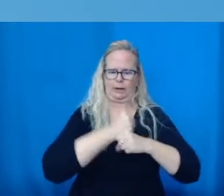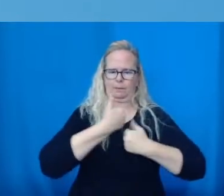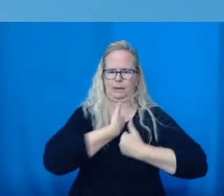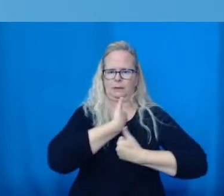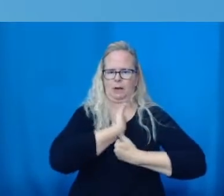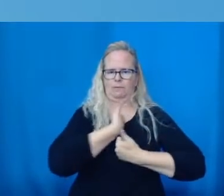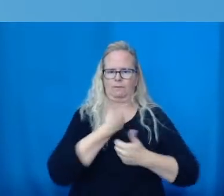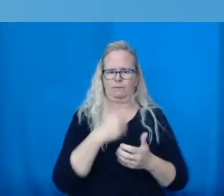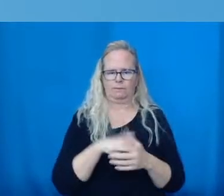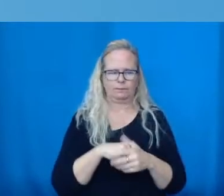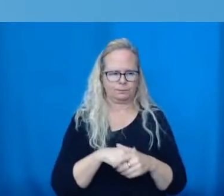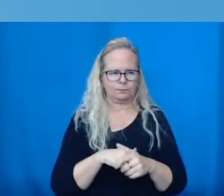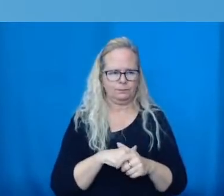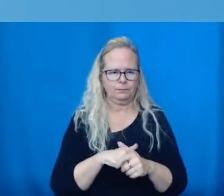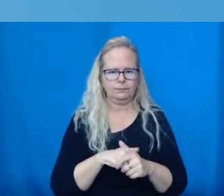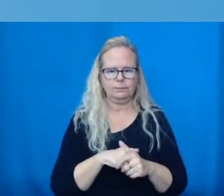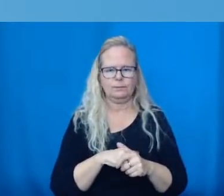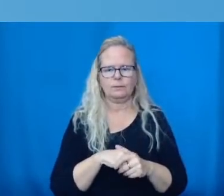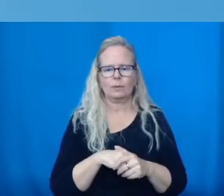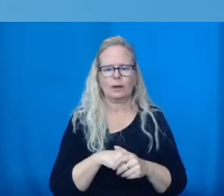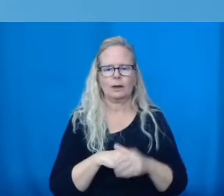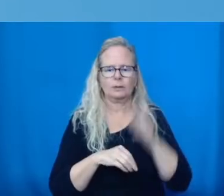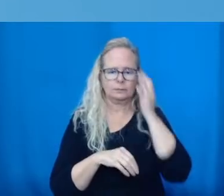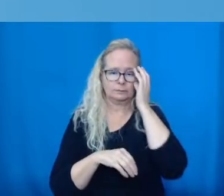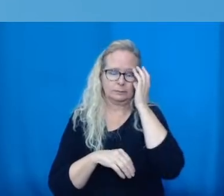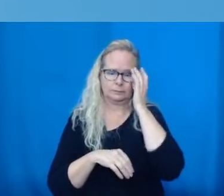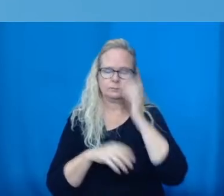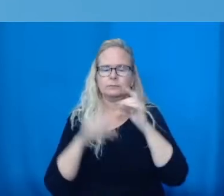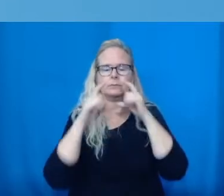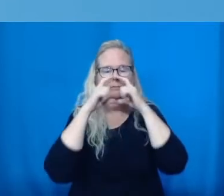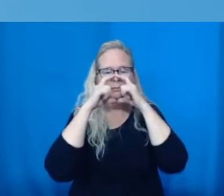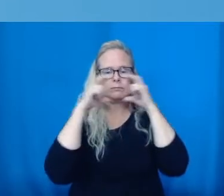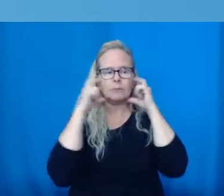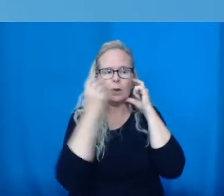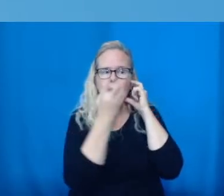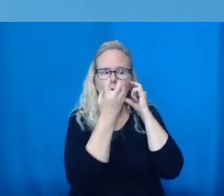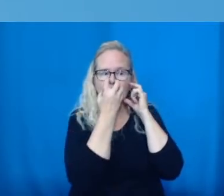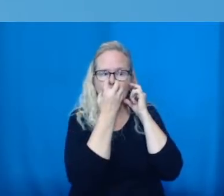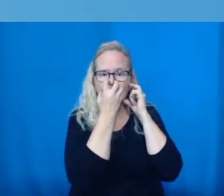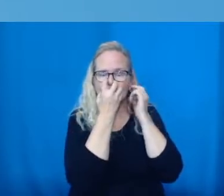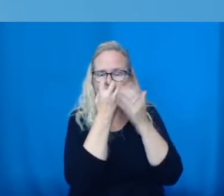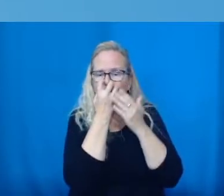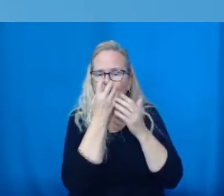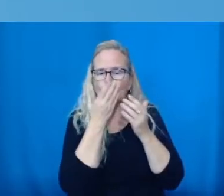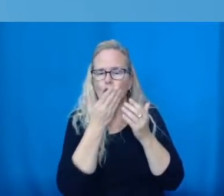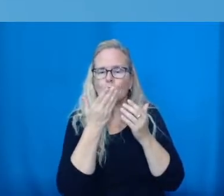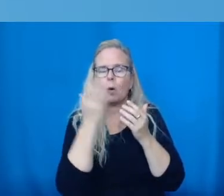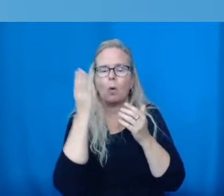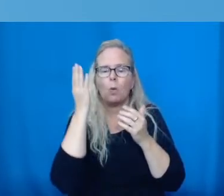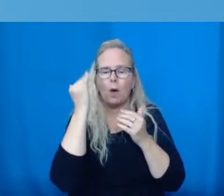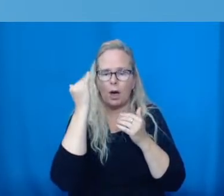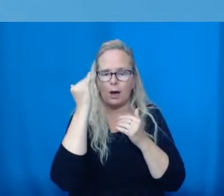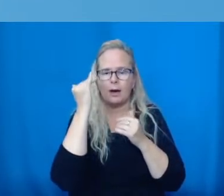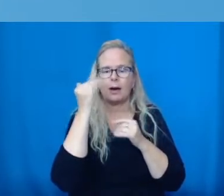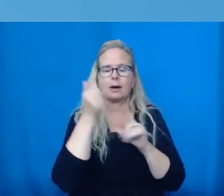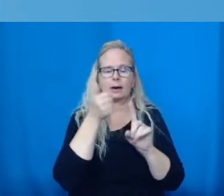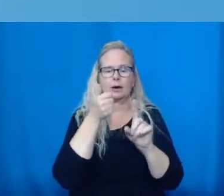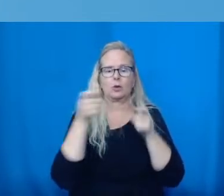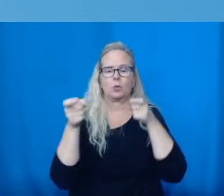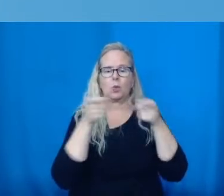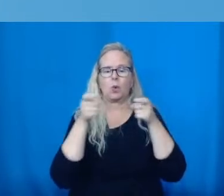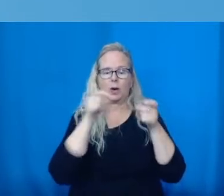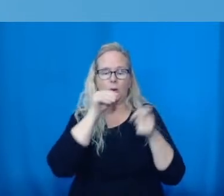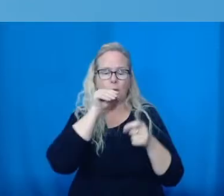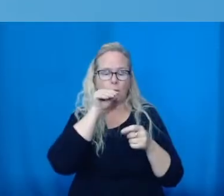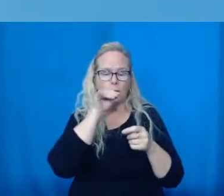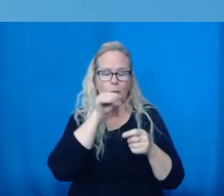they're also great as source control. So, the source control is almost equivalent to them